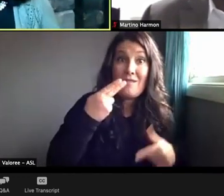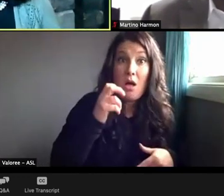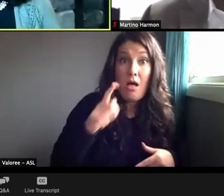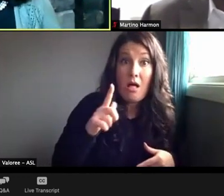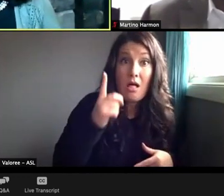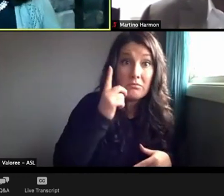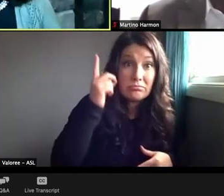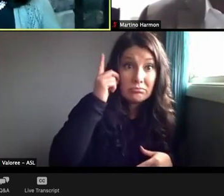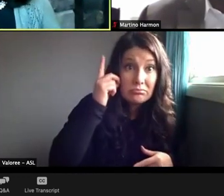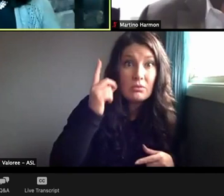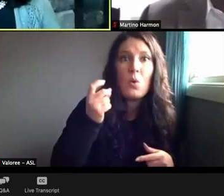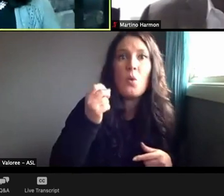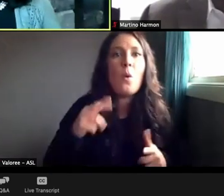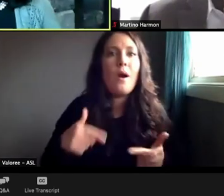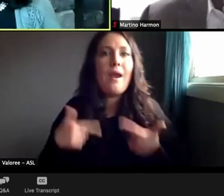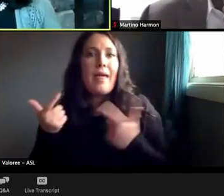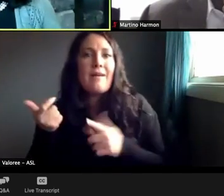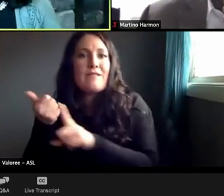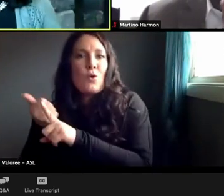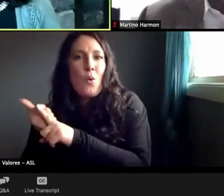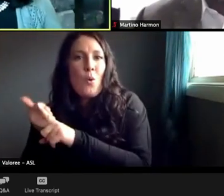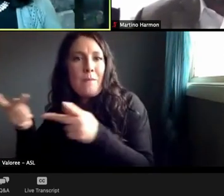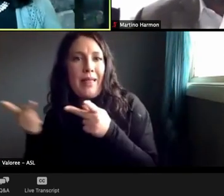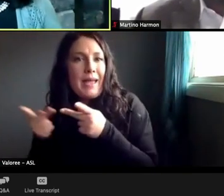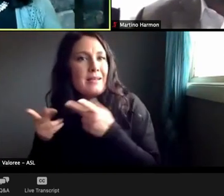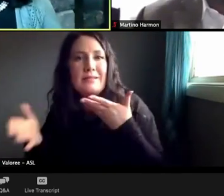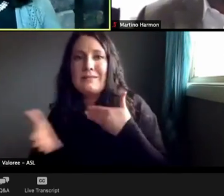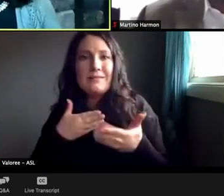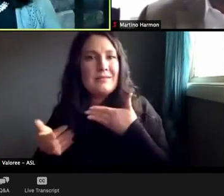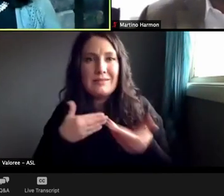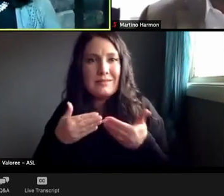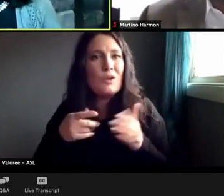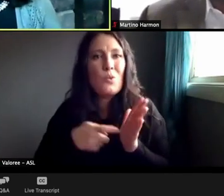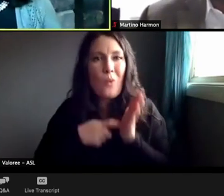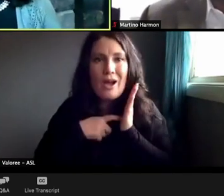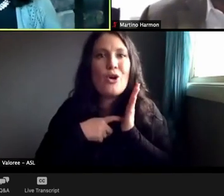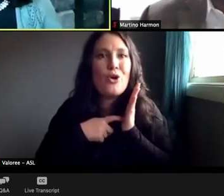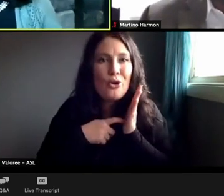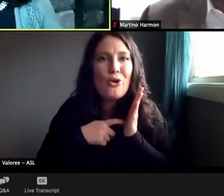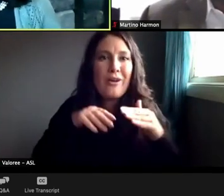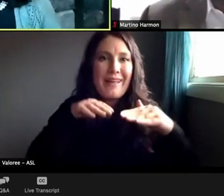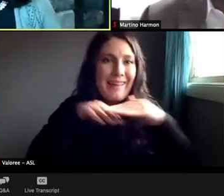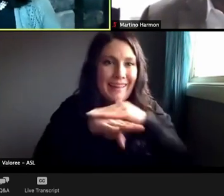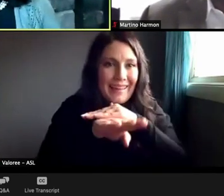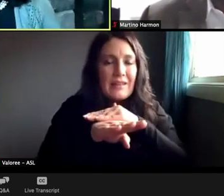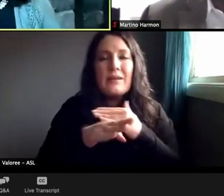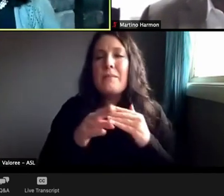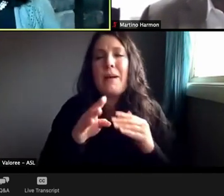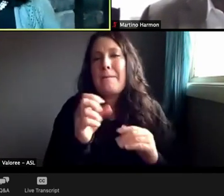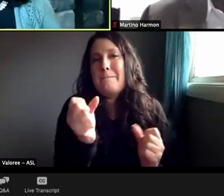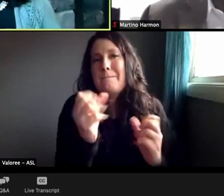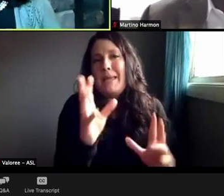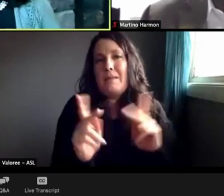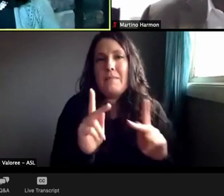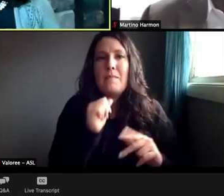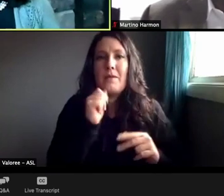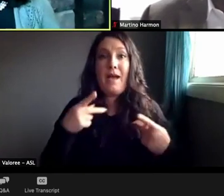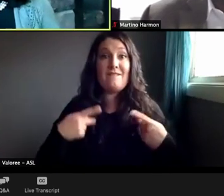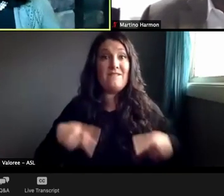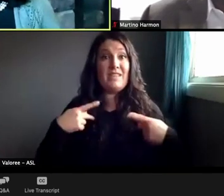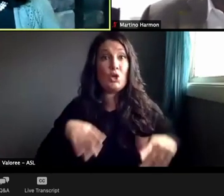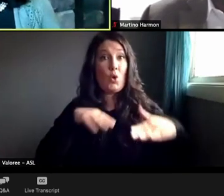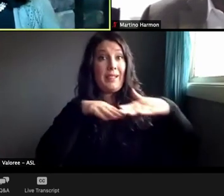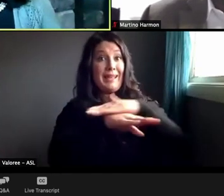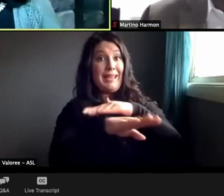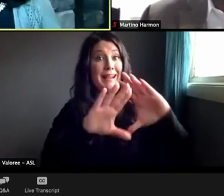So it's not a workaround, but again, a lot of people are not going to physically be in classrooms because of the way next semester